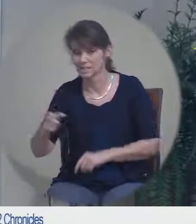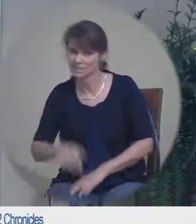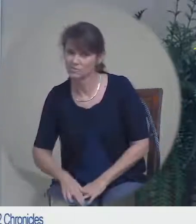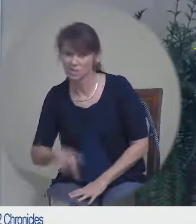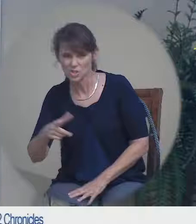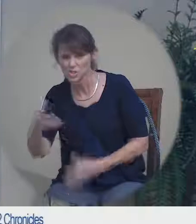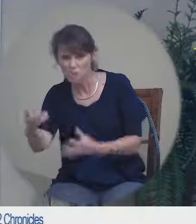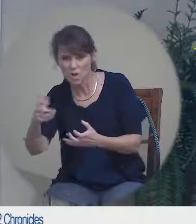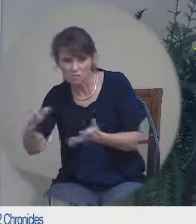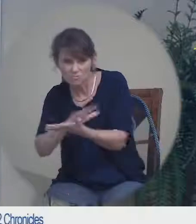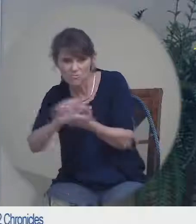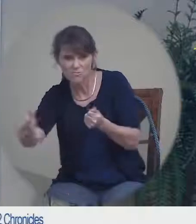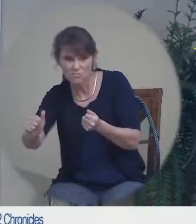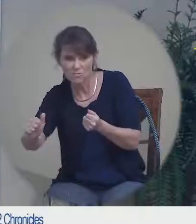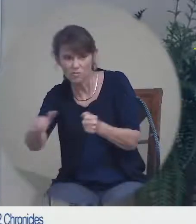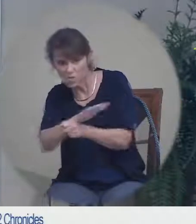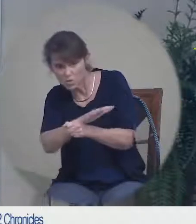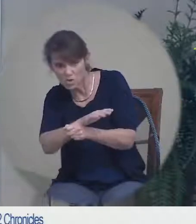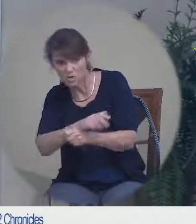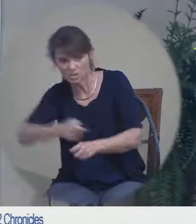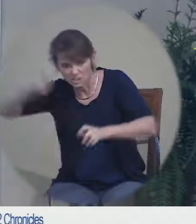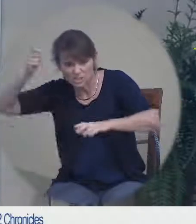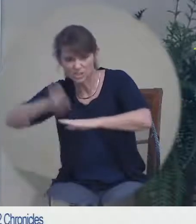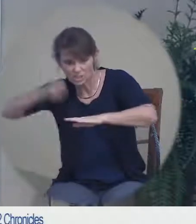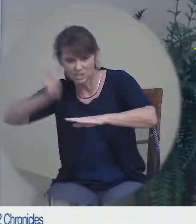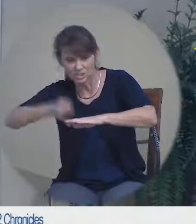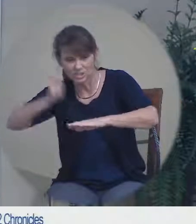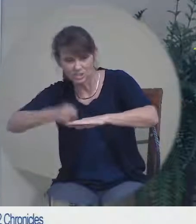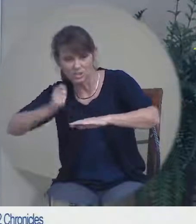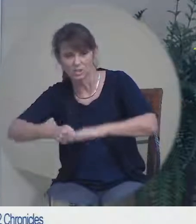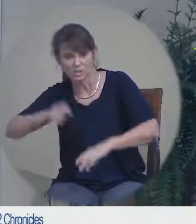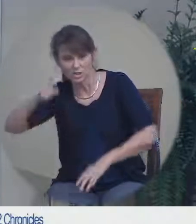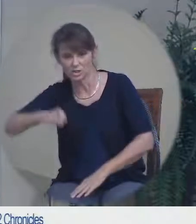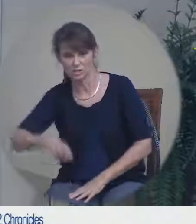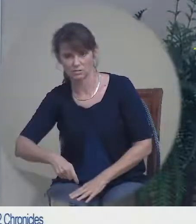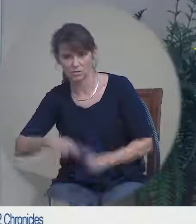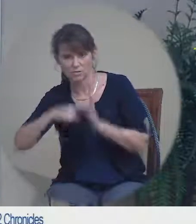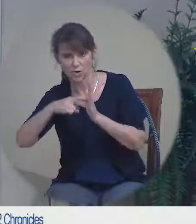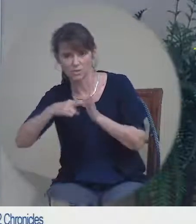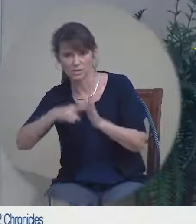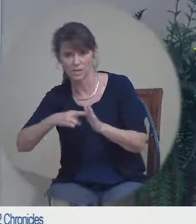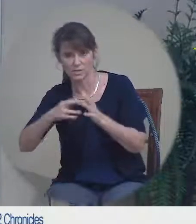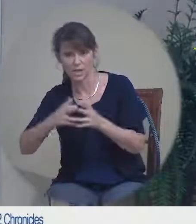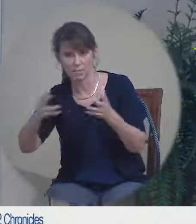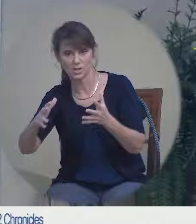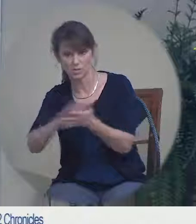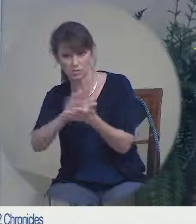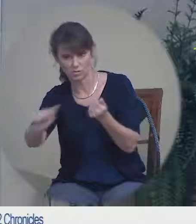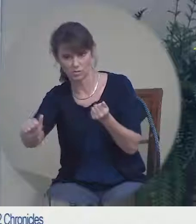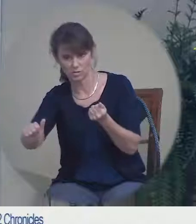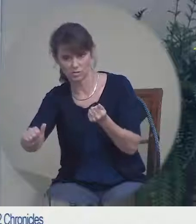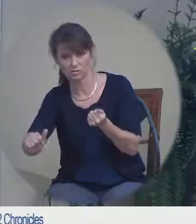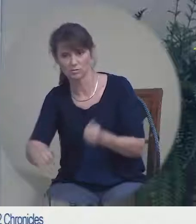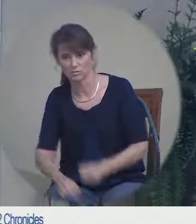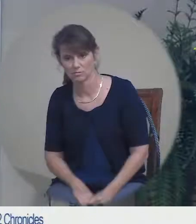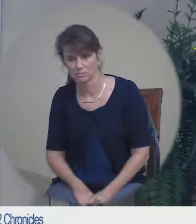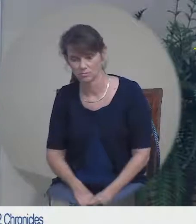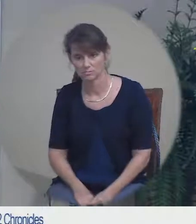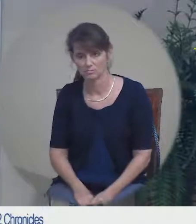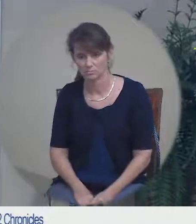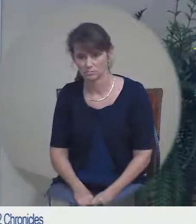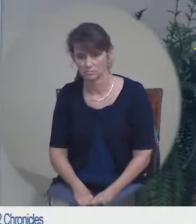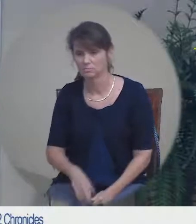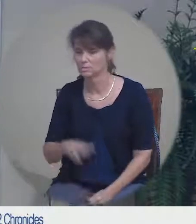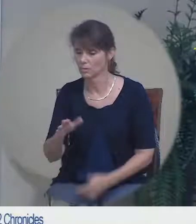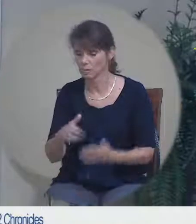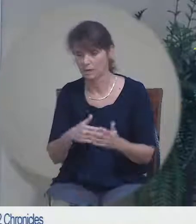destruction. The final one, the final event in Elisha's life here, happens after his death. So he dies, he's